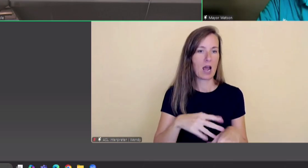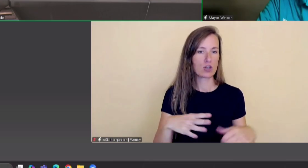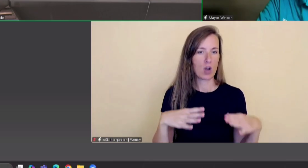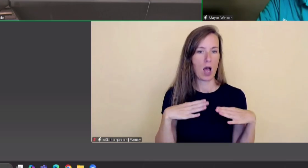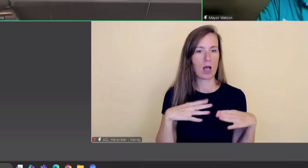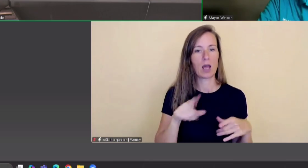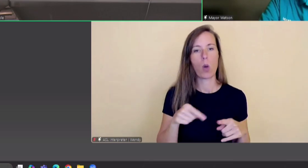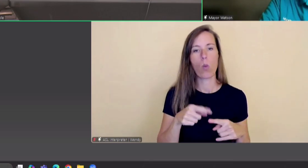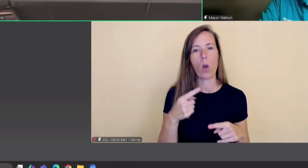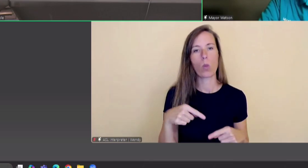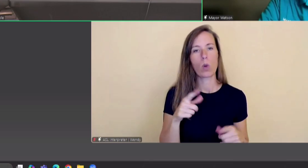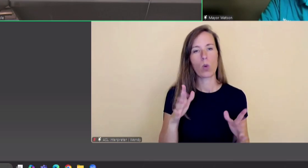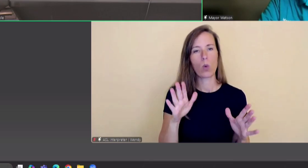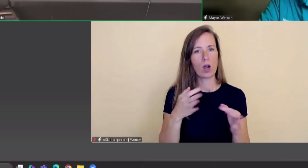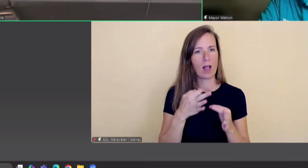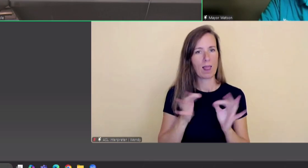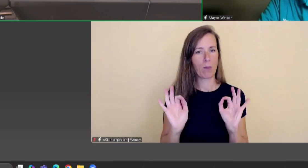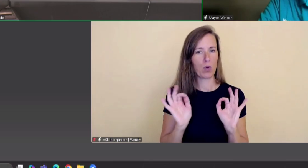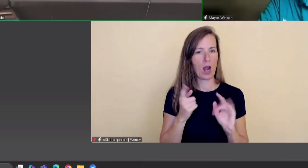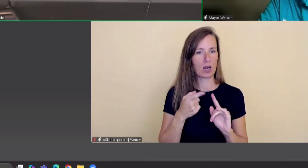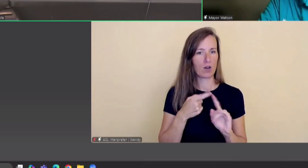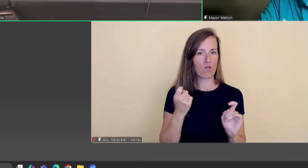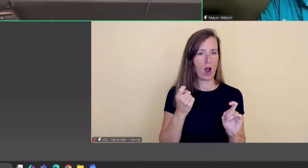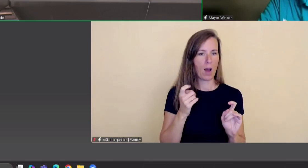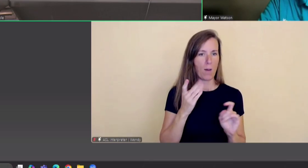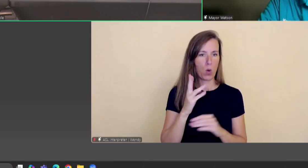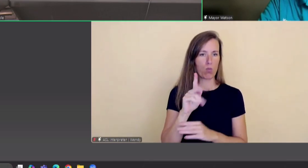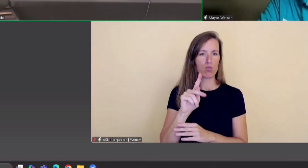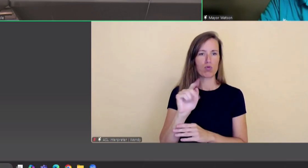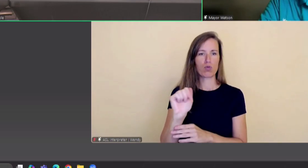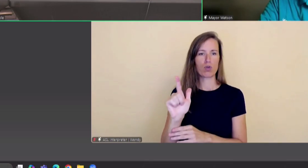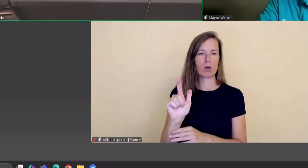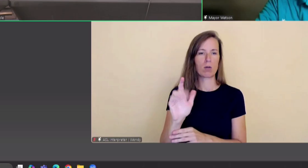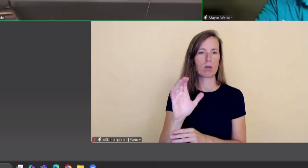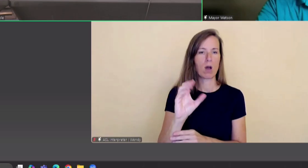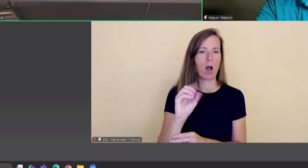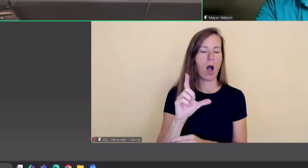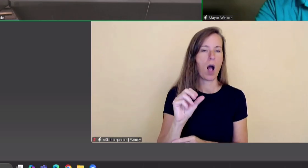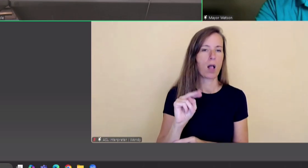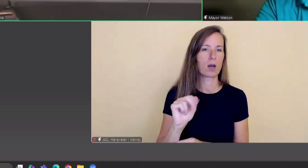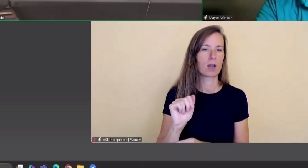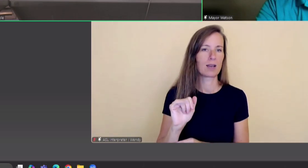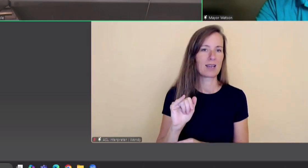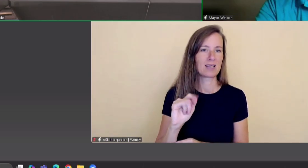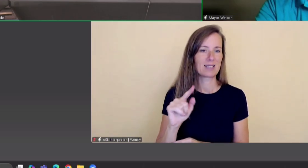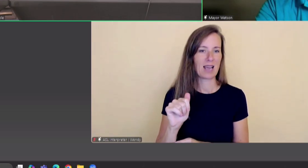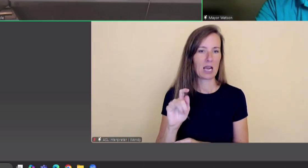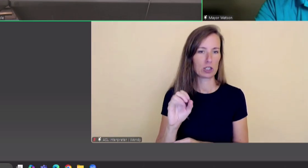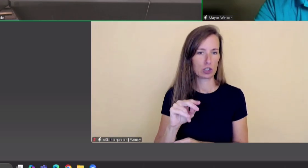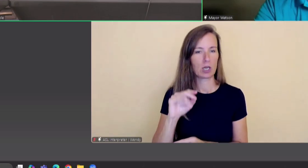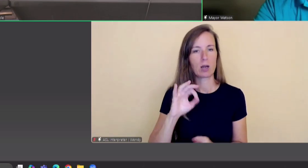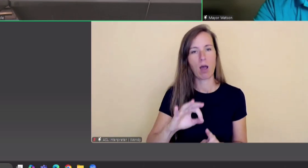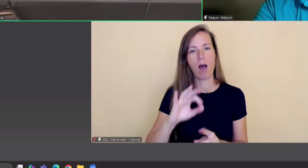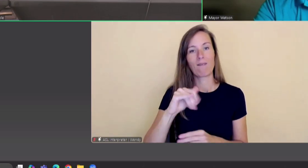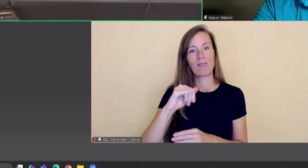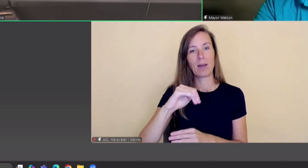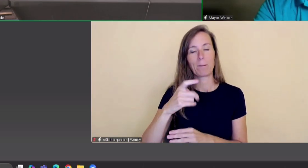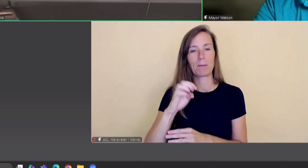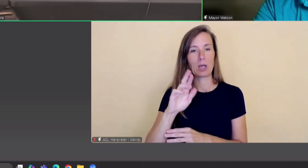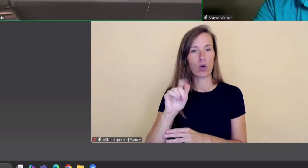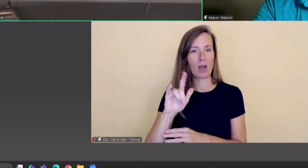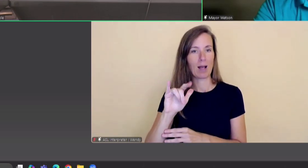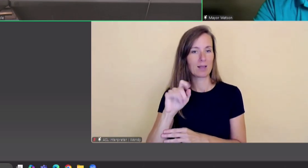of imperialist Japan. And this year it kind of resonates very deeply because I feel like a lot of the liberties